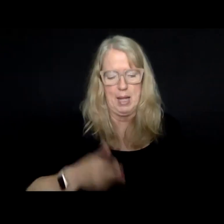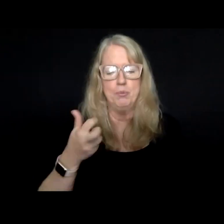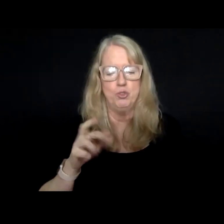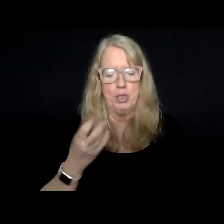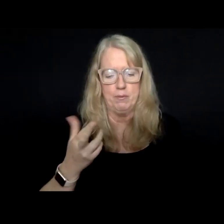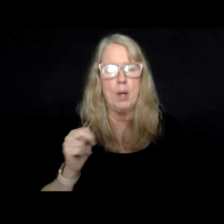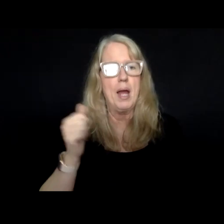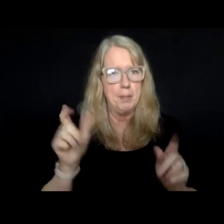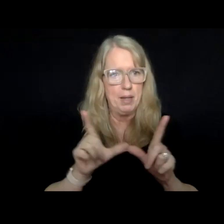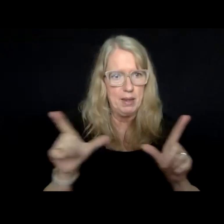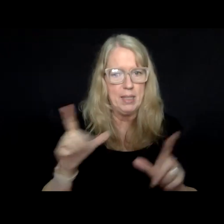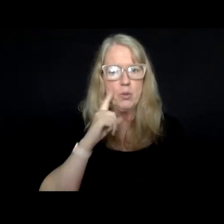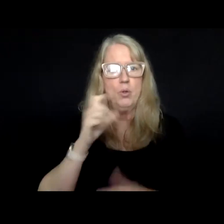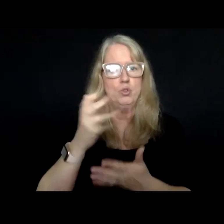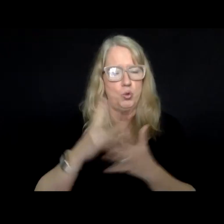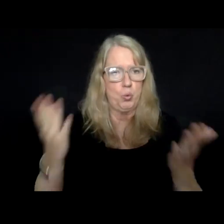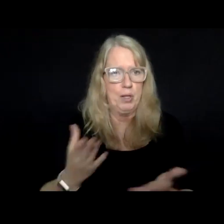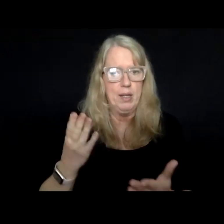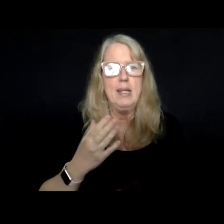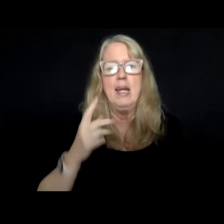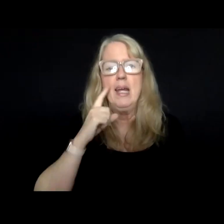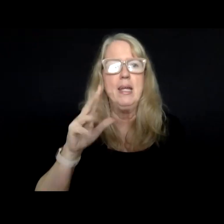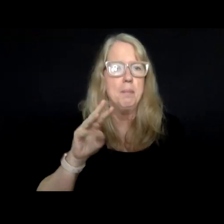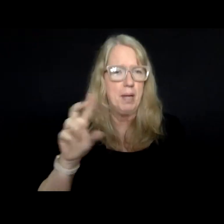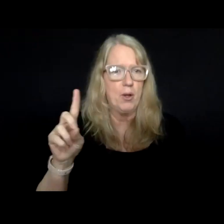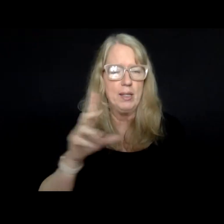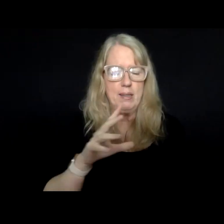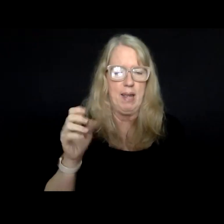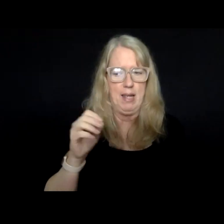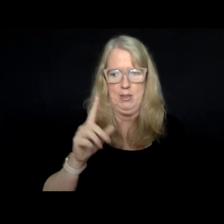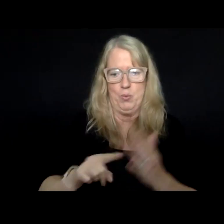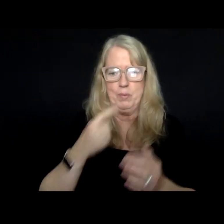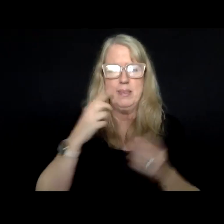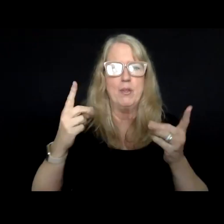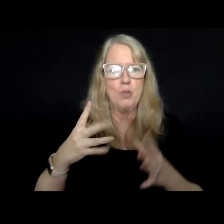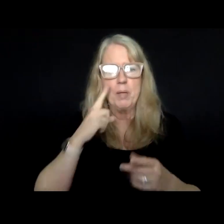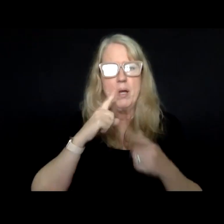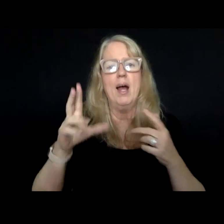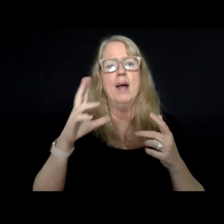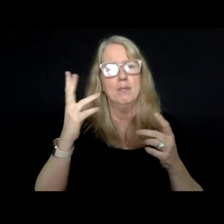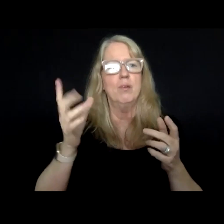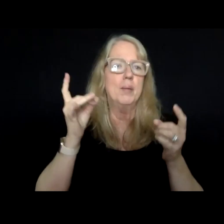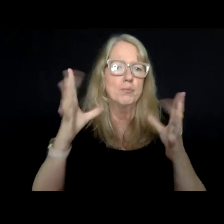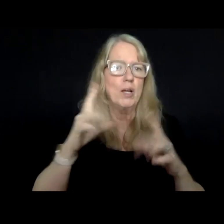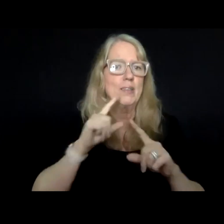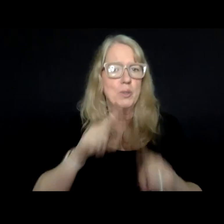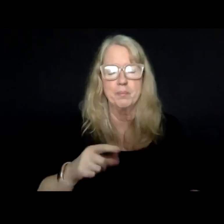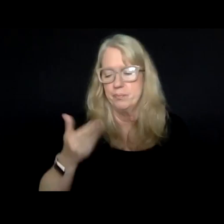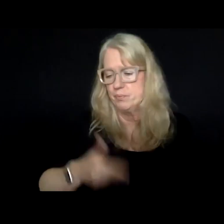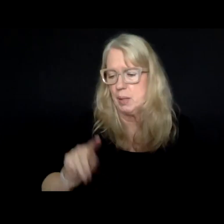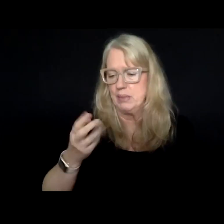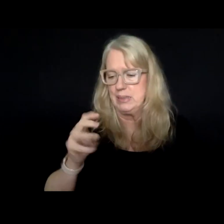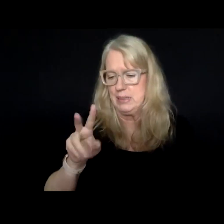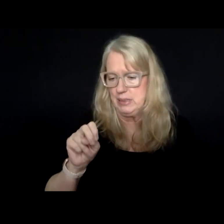a licensed social worker here in Anne Arundel County, Maryland, and as we said, the Director of Crisis Response. And I'm Steve Thomas.